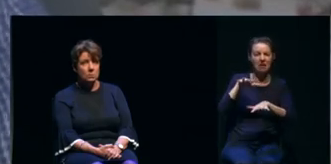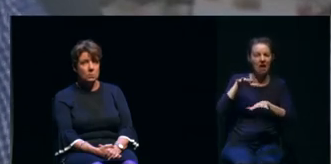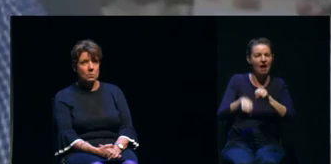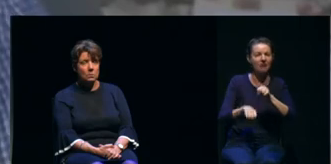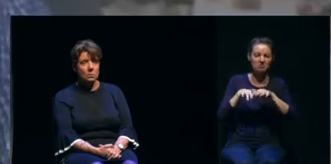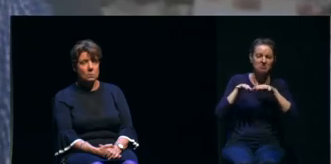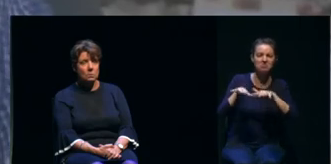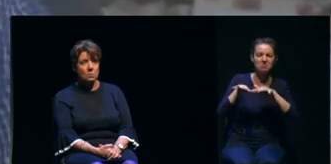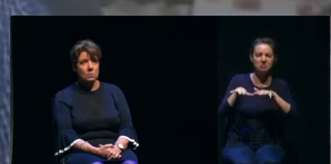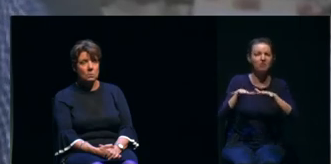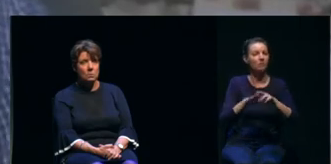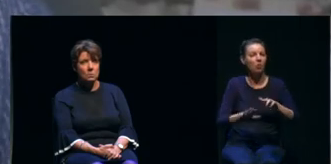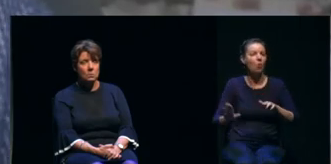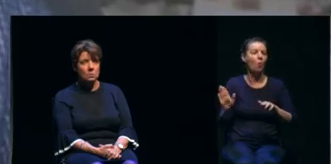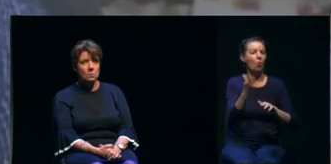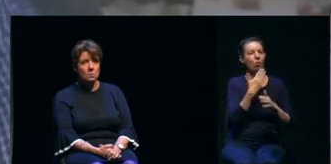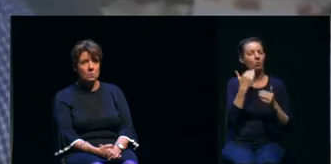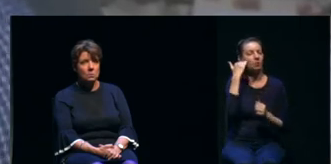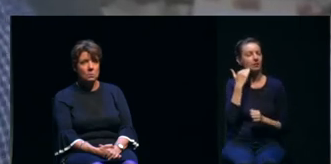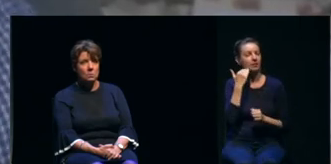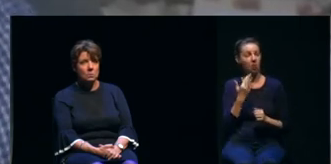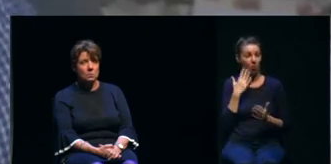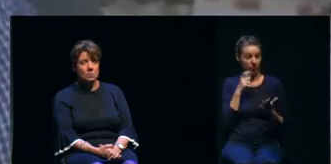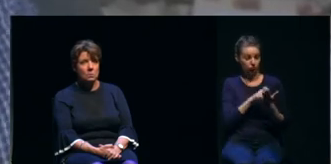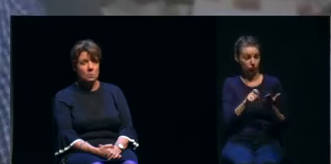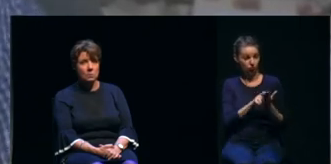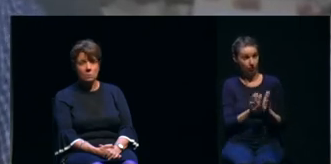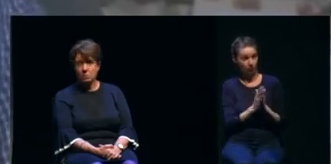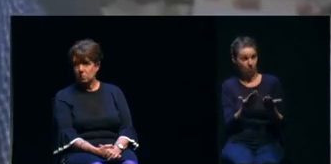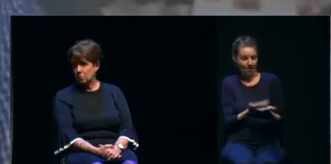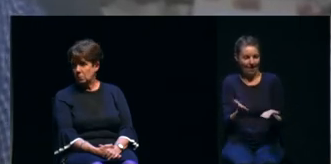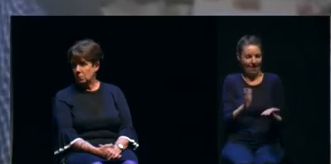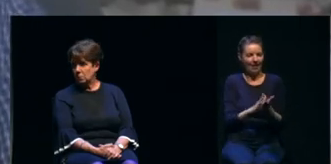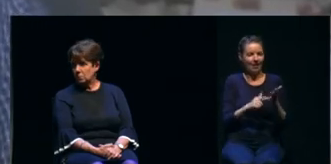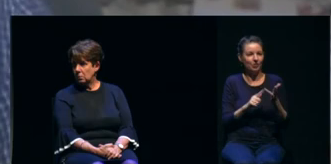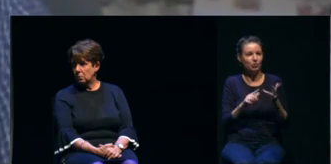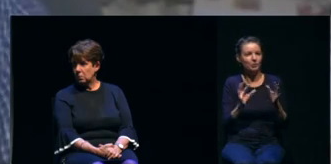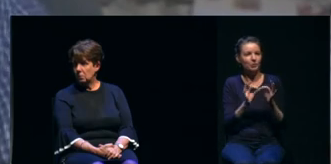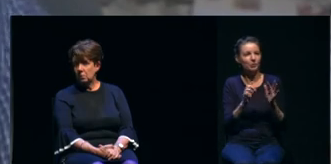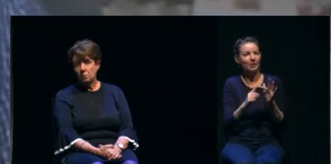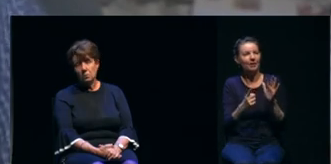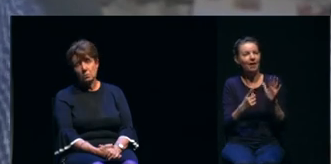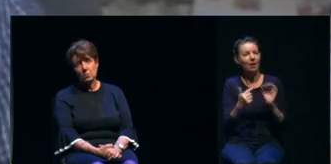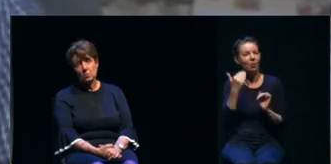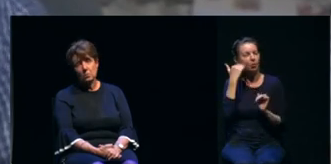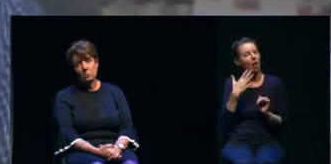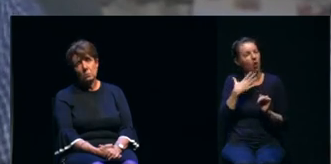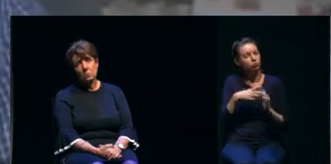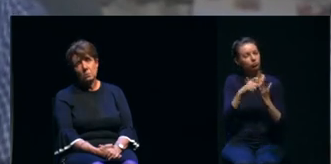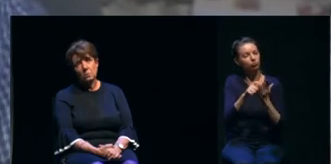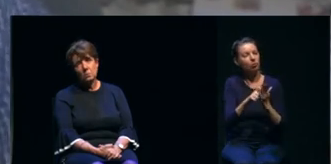women across the board. And I remember when I wrote How to Be a Woman, my primary objective was to write something that was kind to